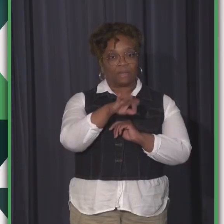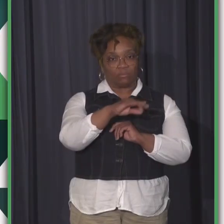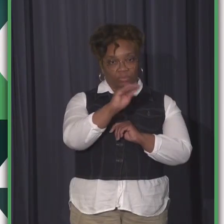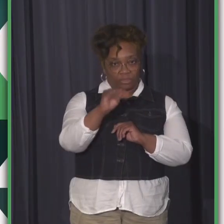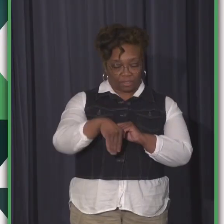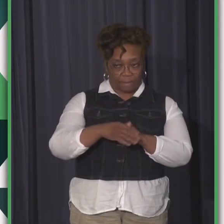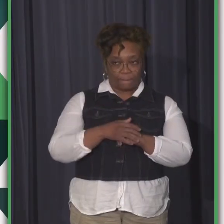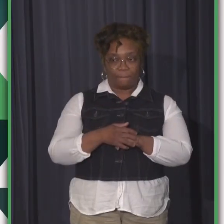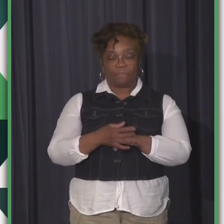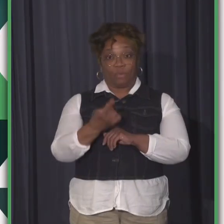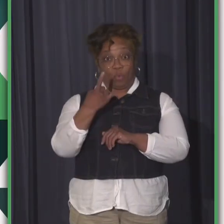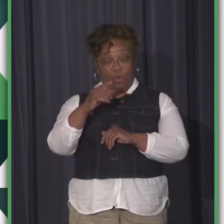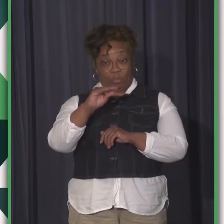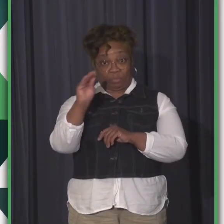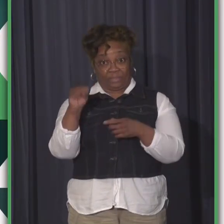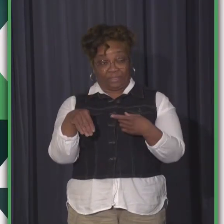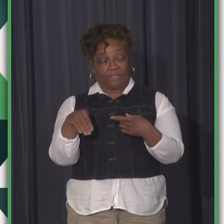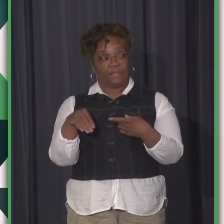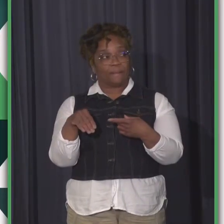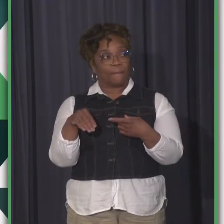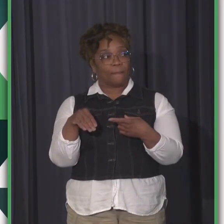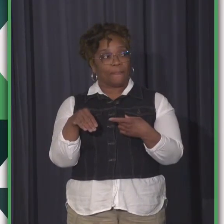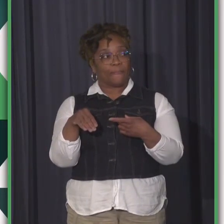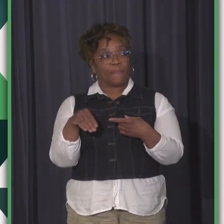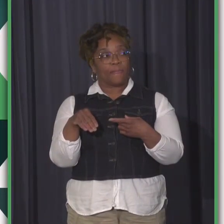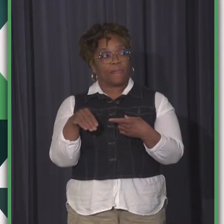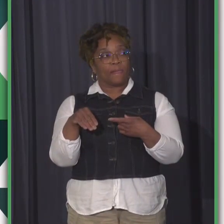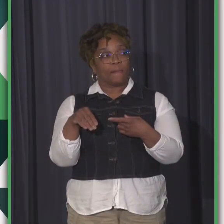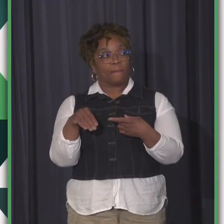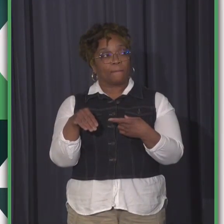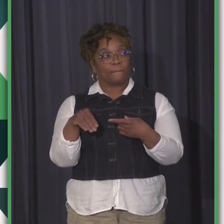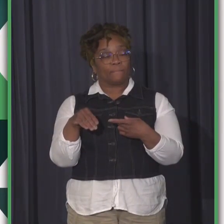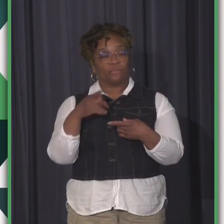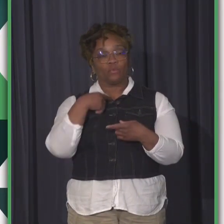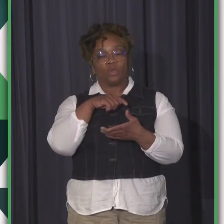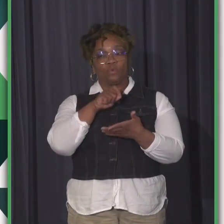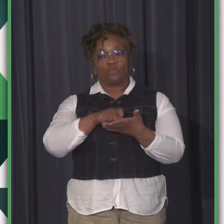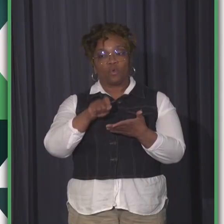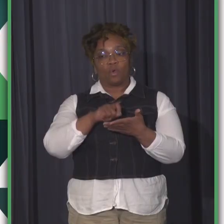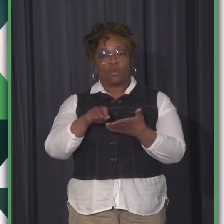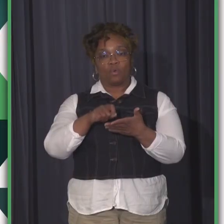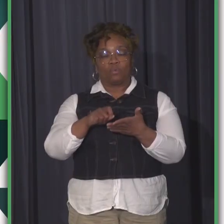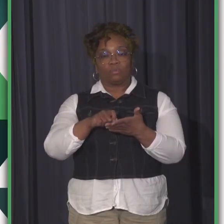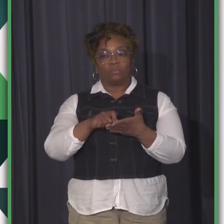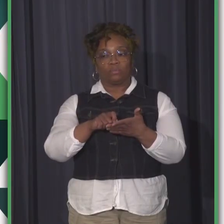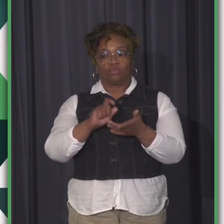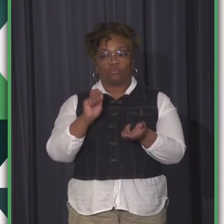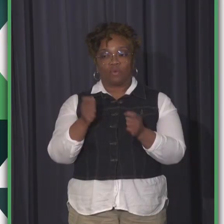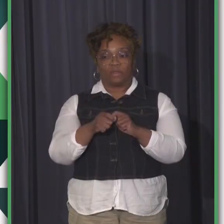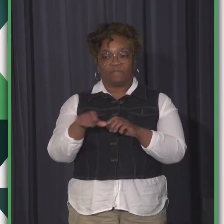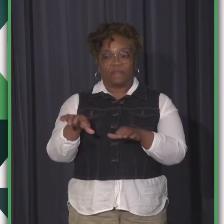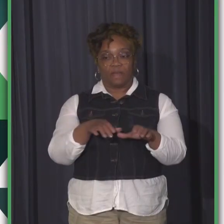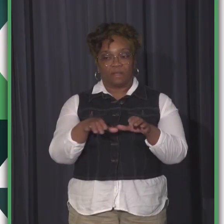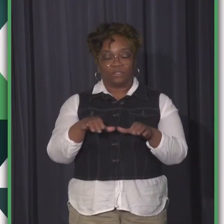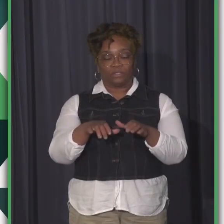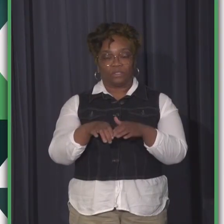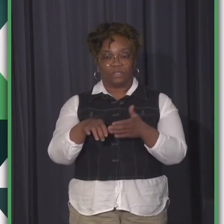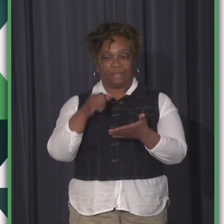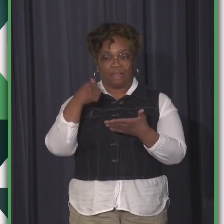The 1% we wrote corrective action notices were sent out to commands to address